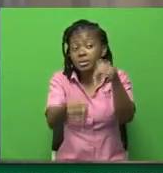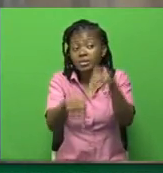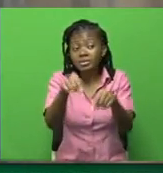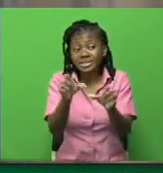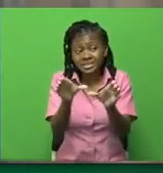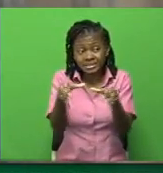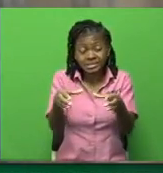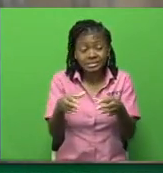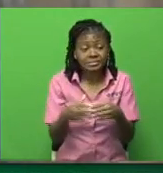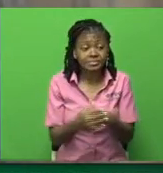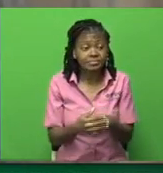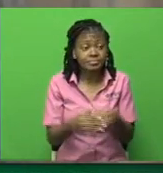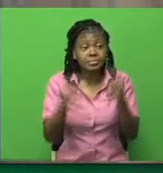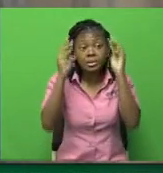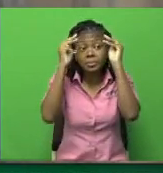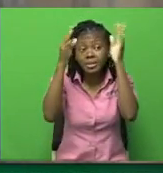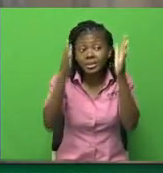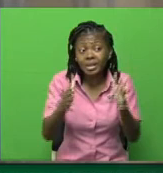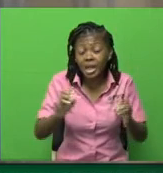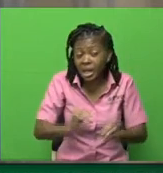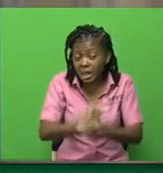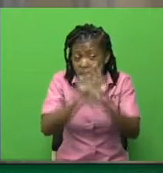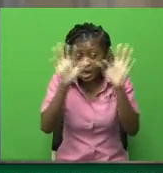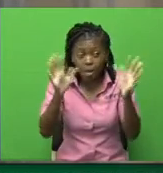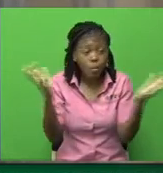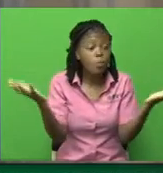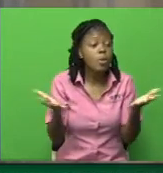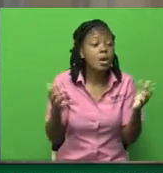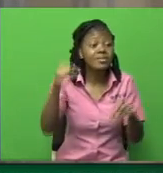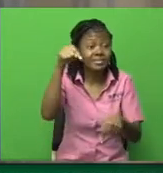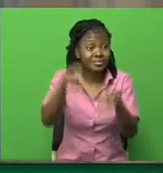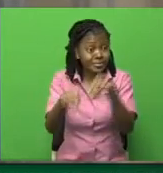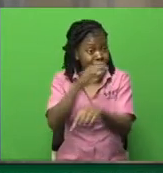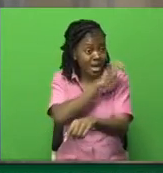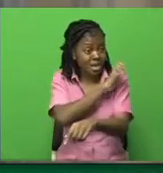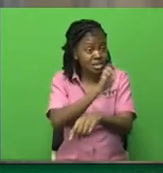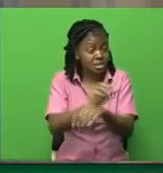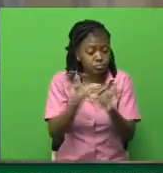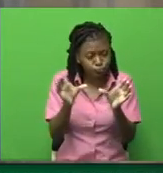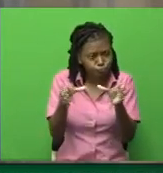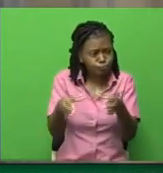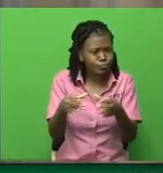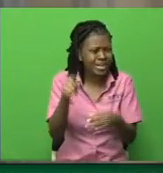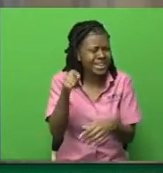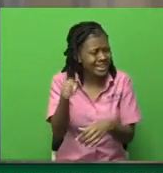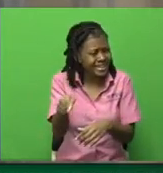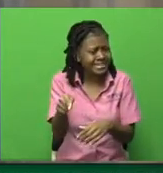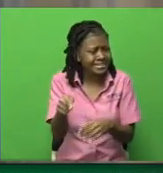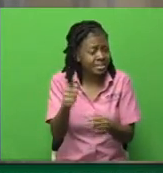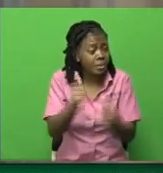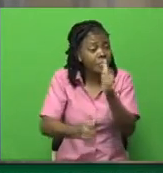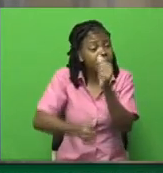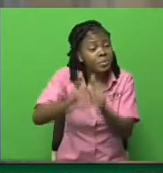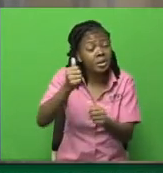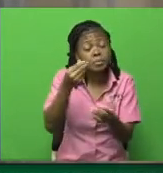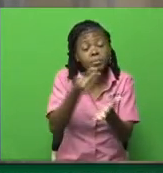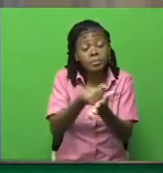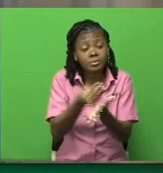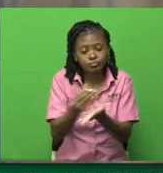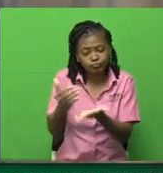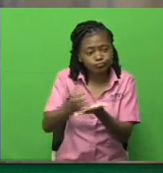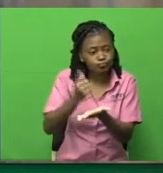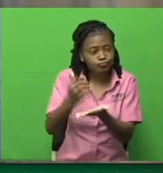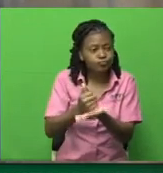very clear that the energy sector is a Cornerstone of the community community of the country and I believe it it is the